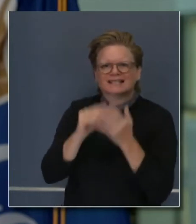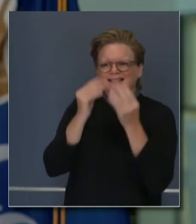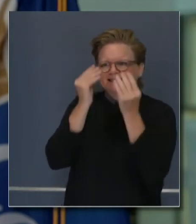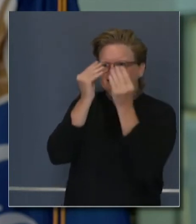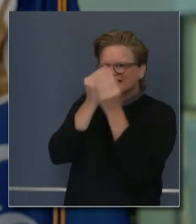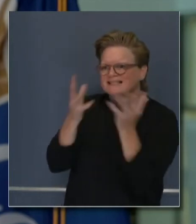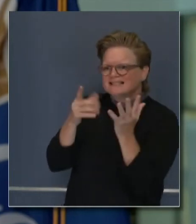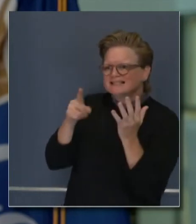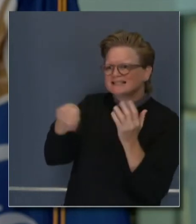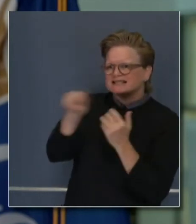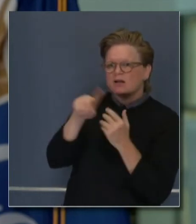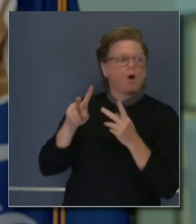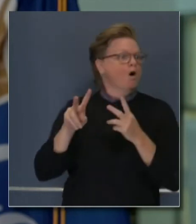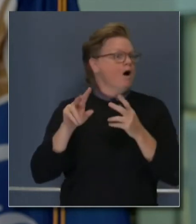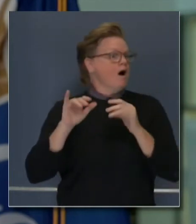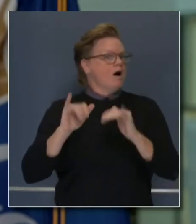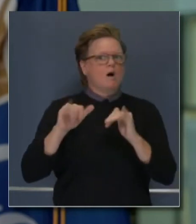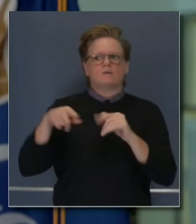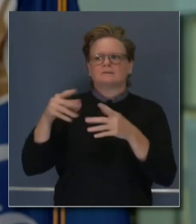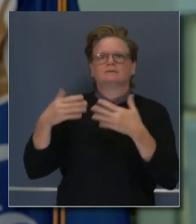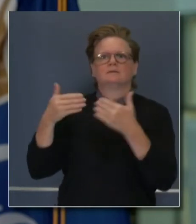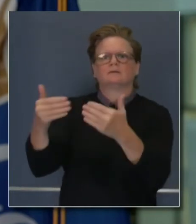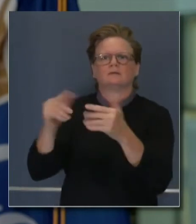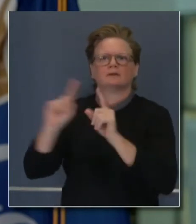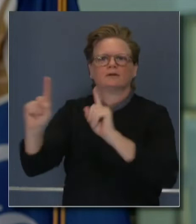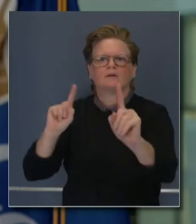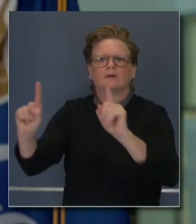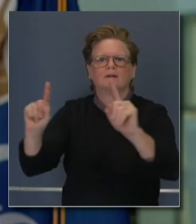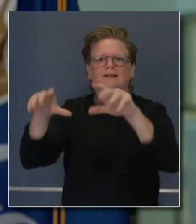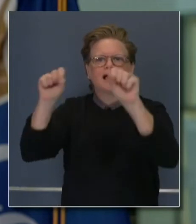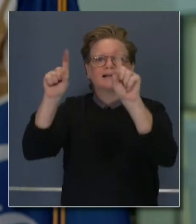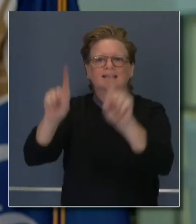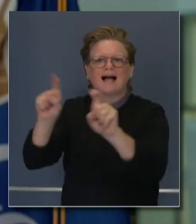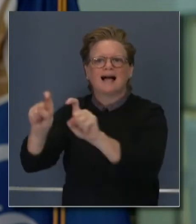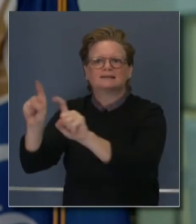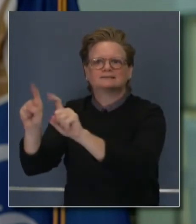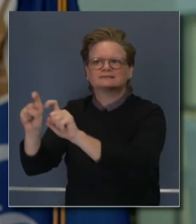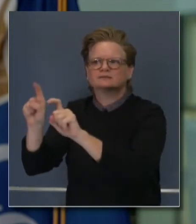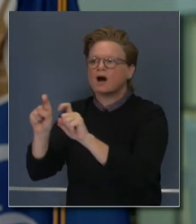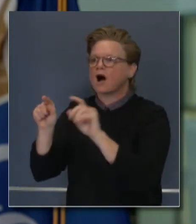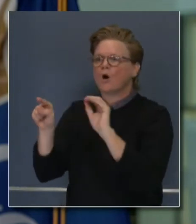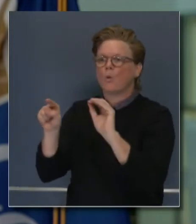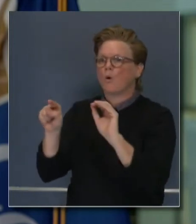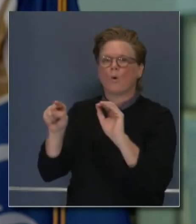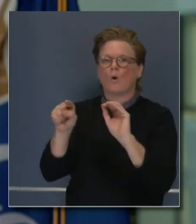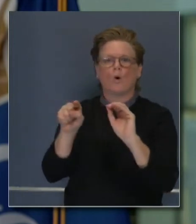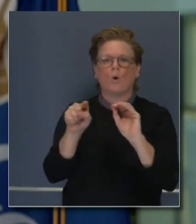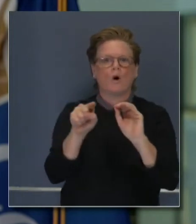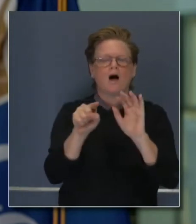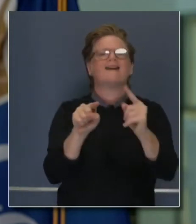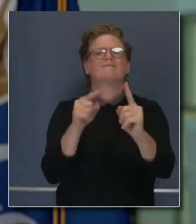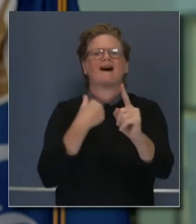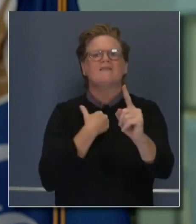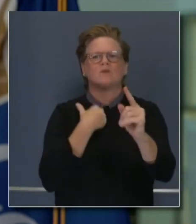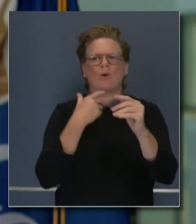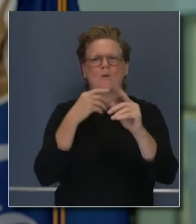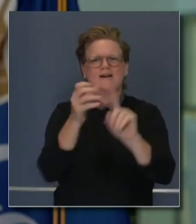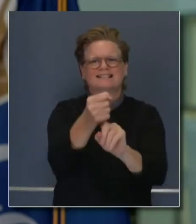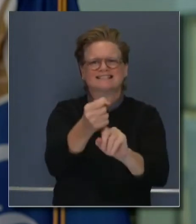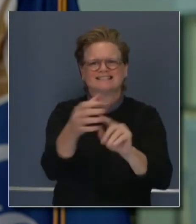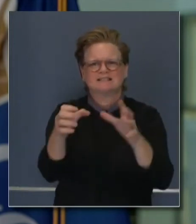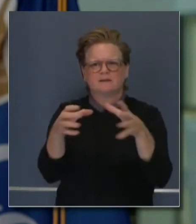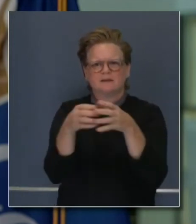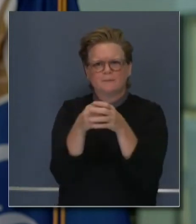efforts will continue. One final point, it's not only those criteria, those two leading criteria as it relates to case rates